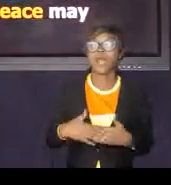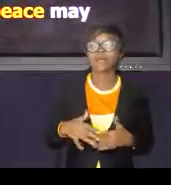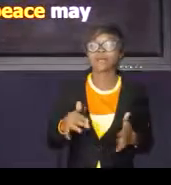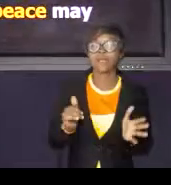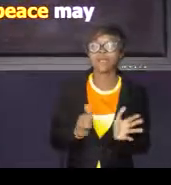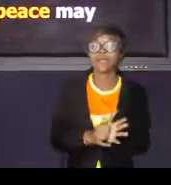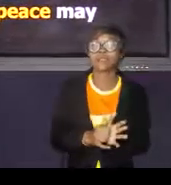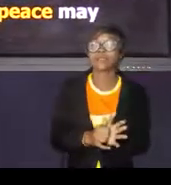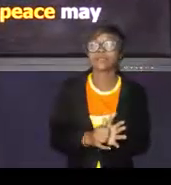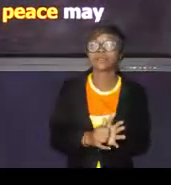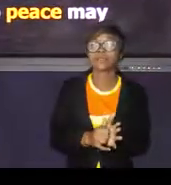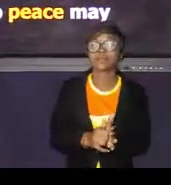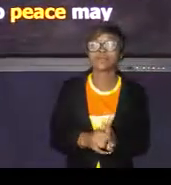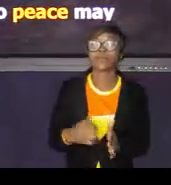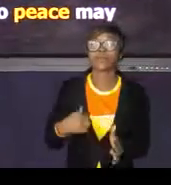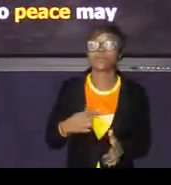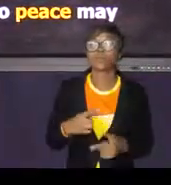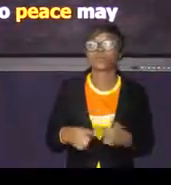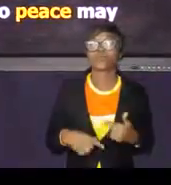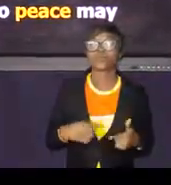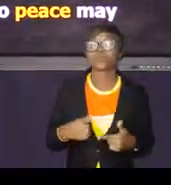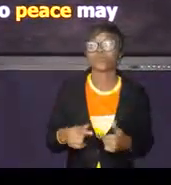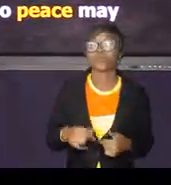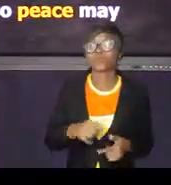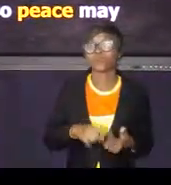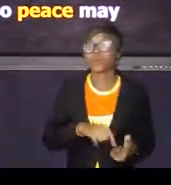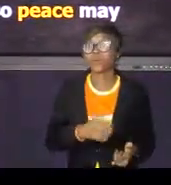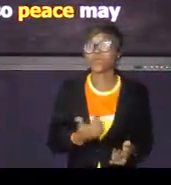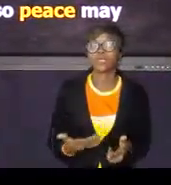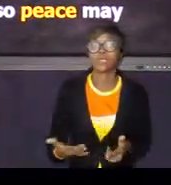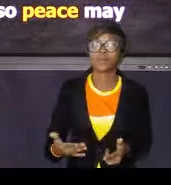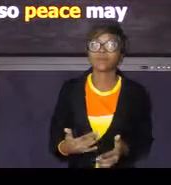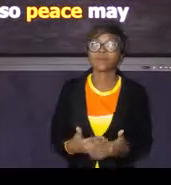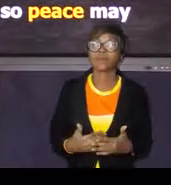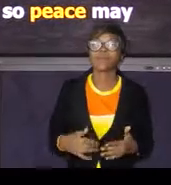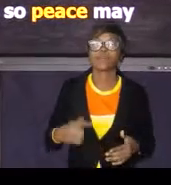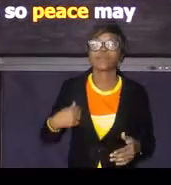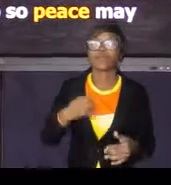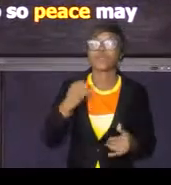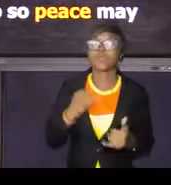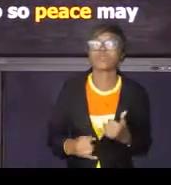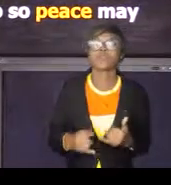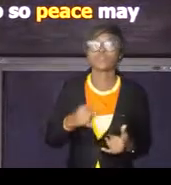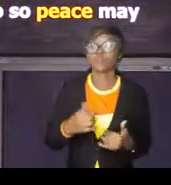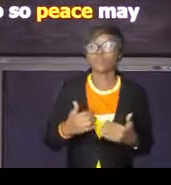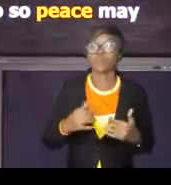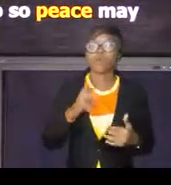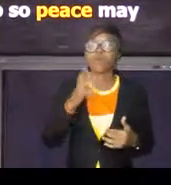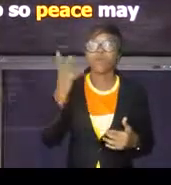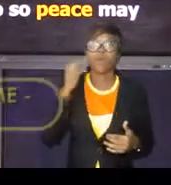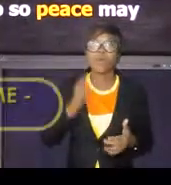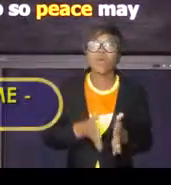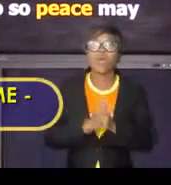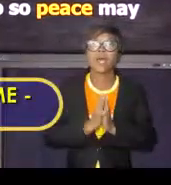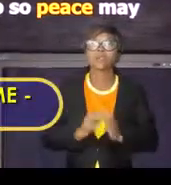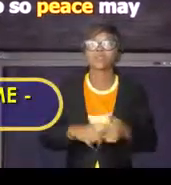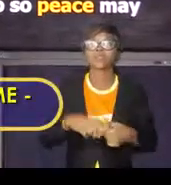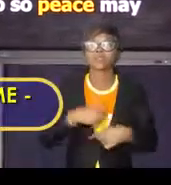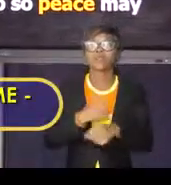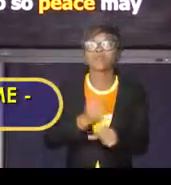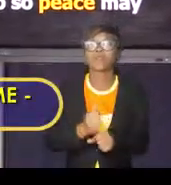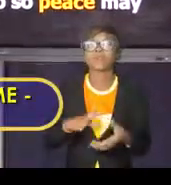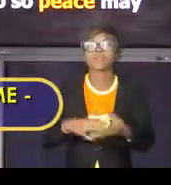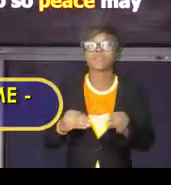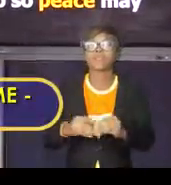Shortly after, we go to another segment before signing out for today. You are asked to make sentences